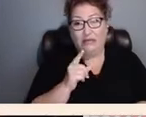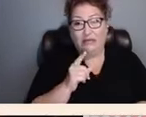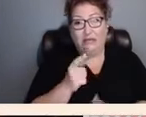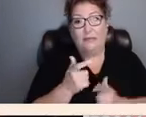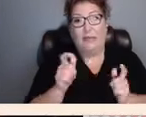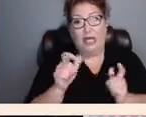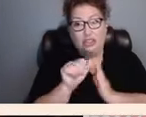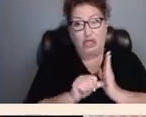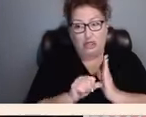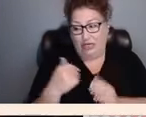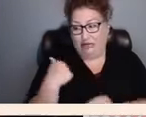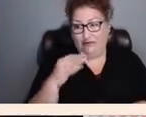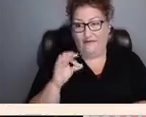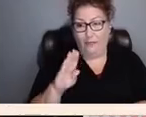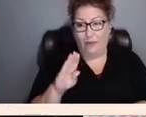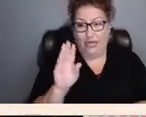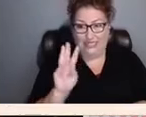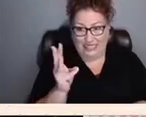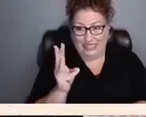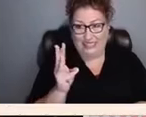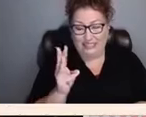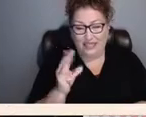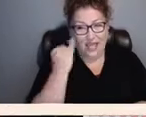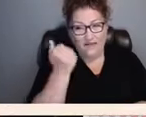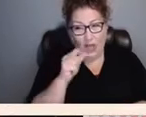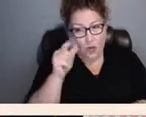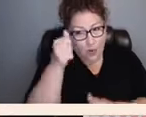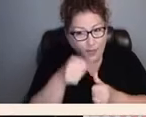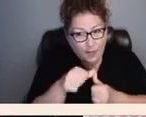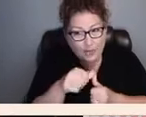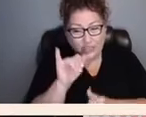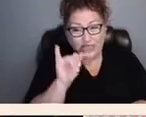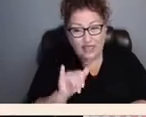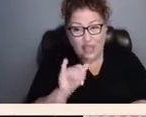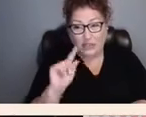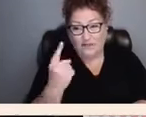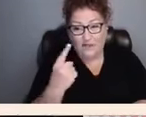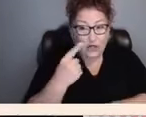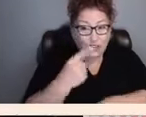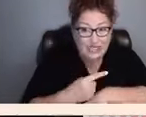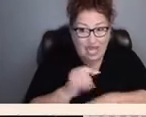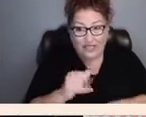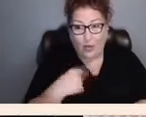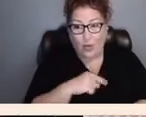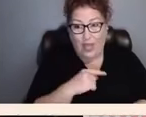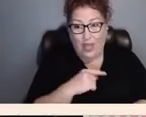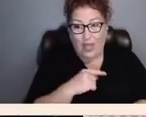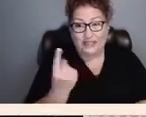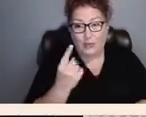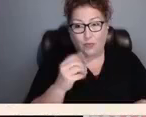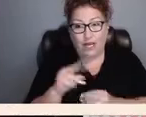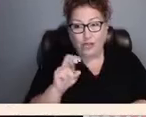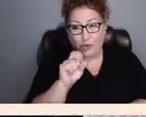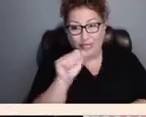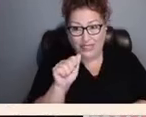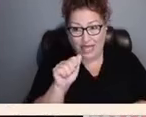6th, right? Which, if anybody remembers, was the first day that we had somebody in the United States pass away